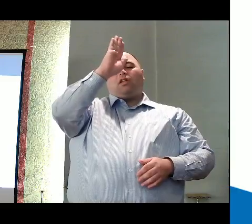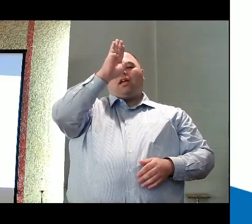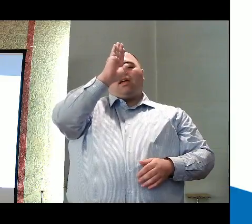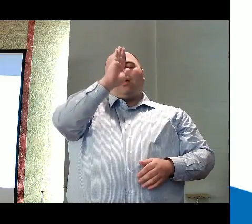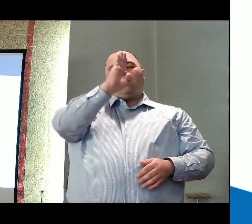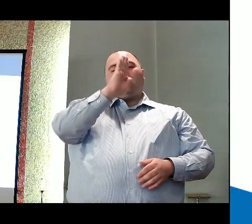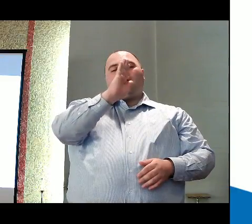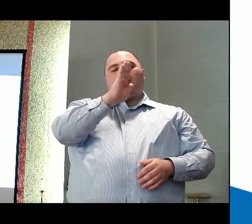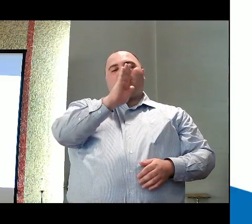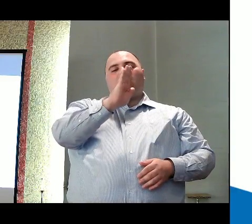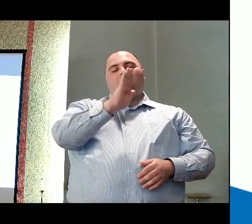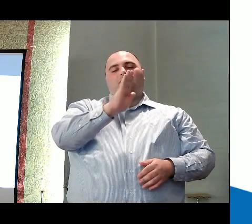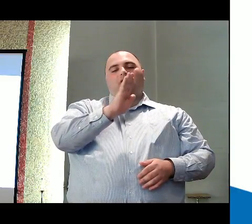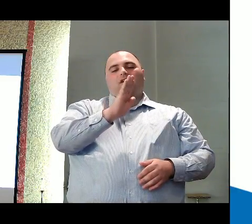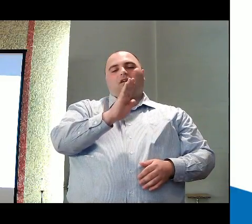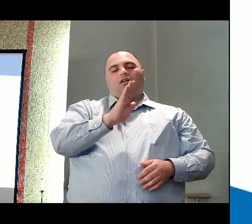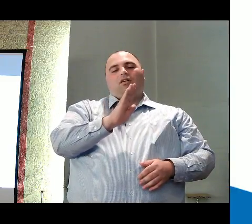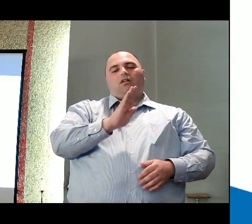beautiful Lamb